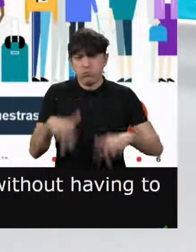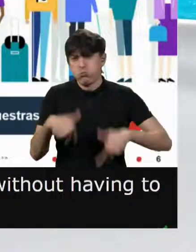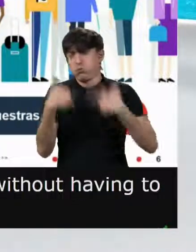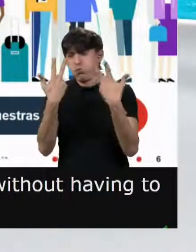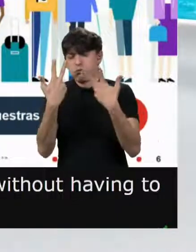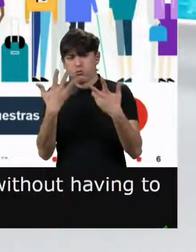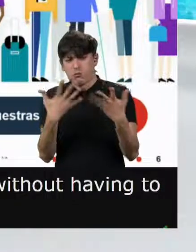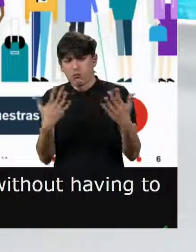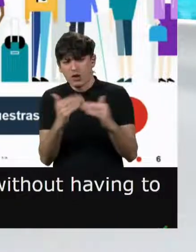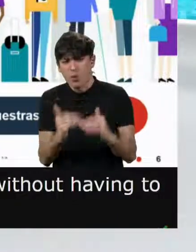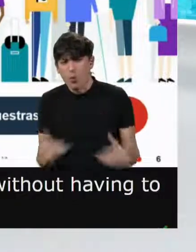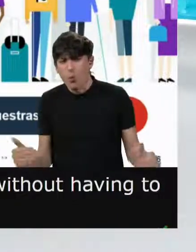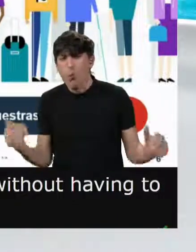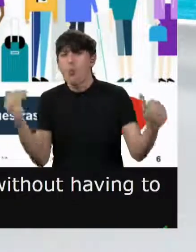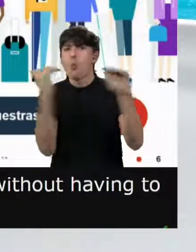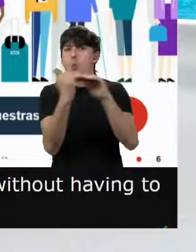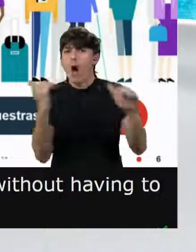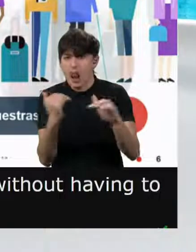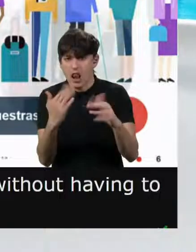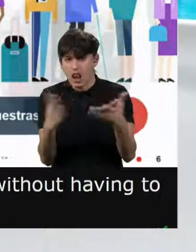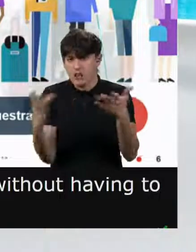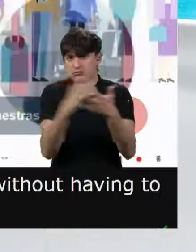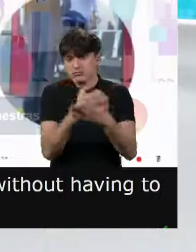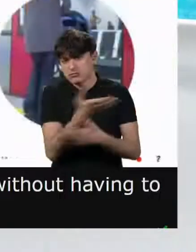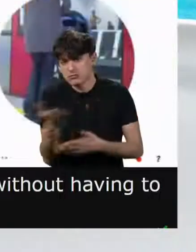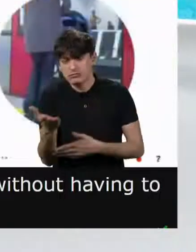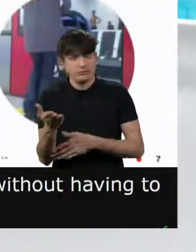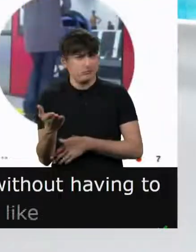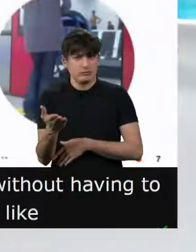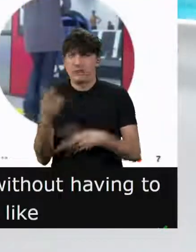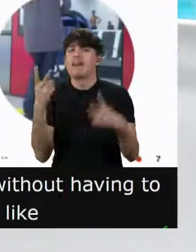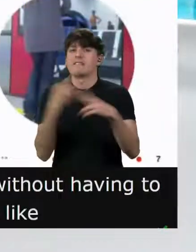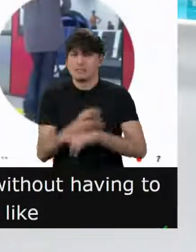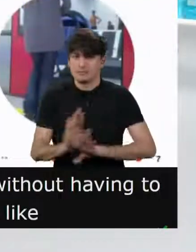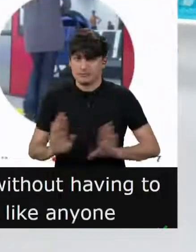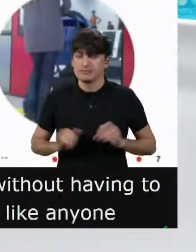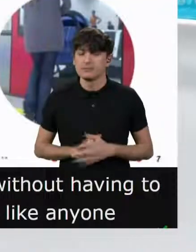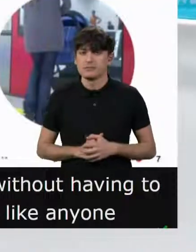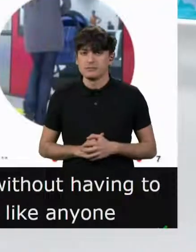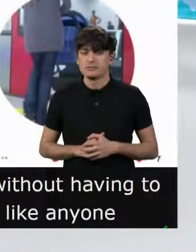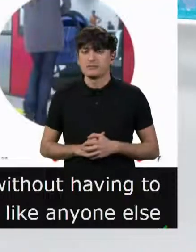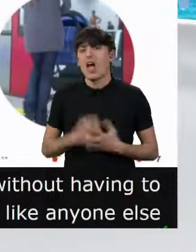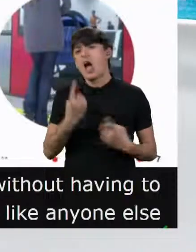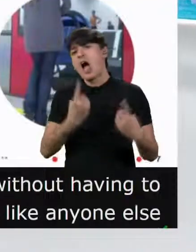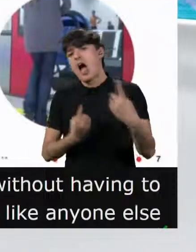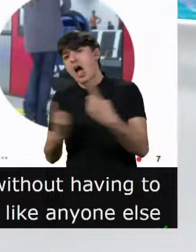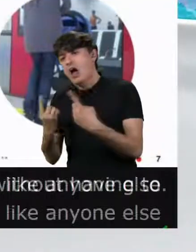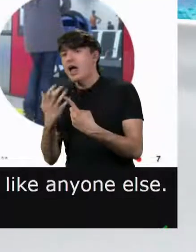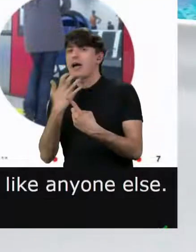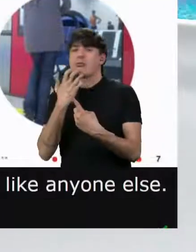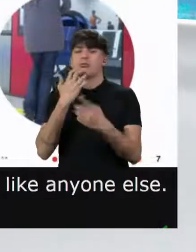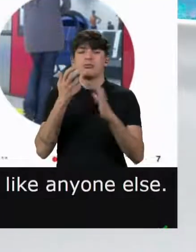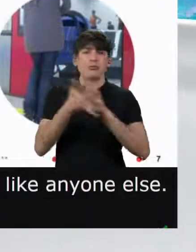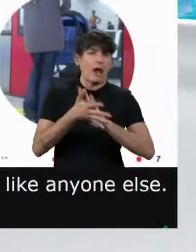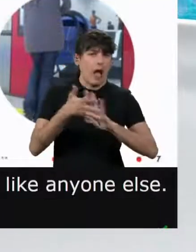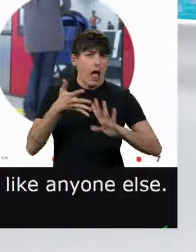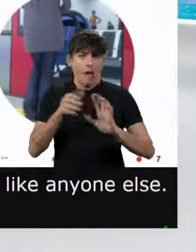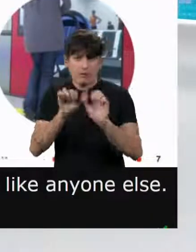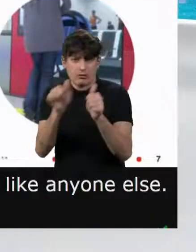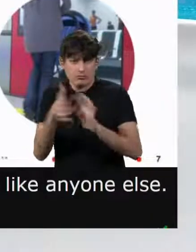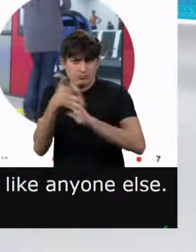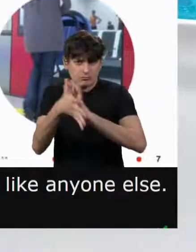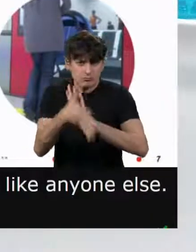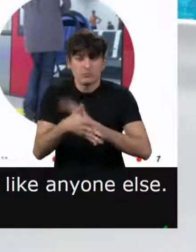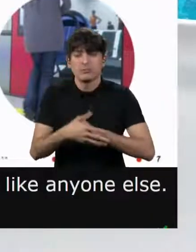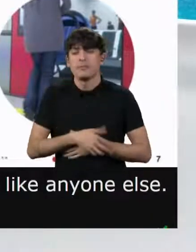so that they can just travel just like anyone else. Now, some examples, just very quickly,